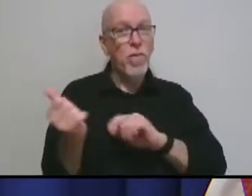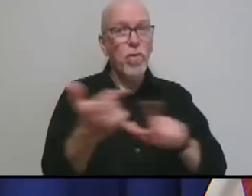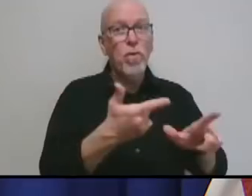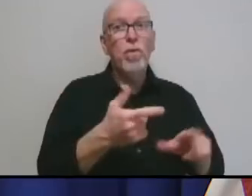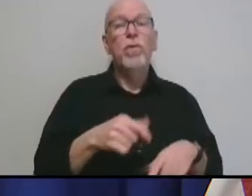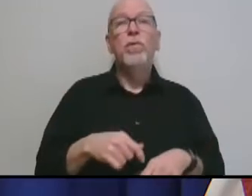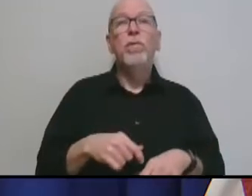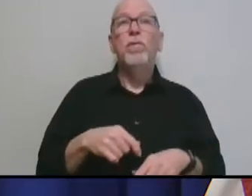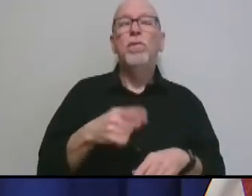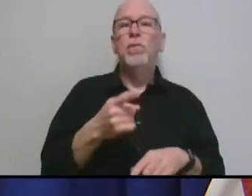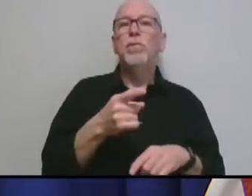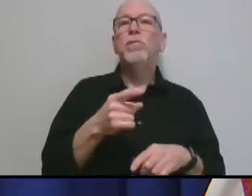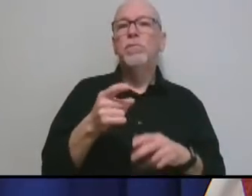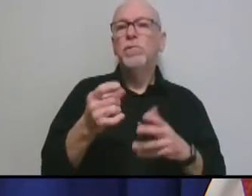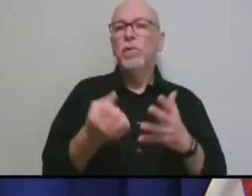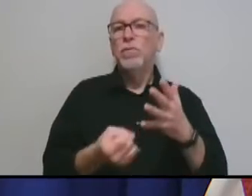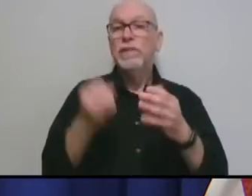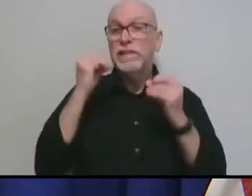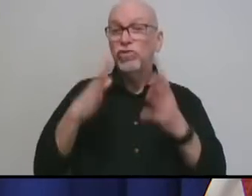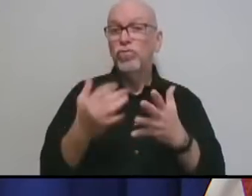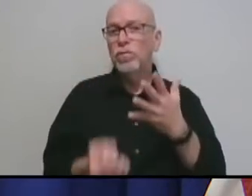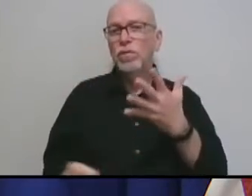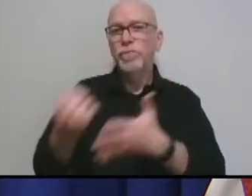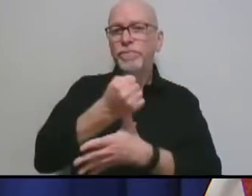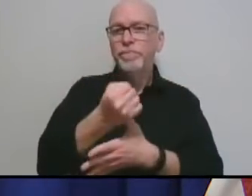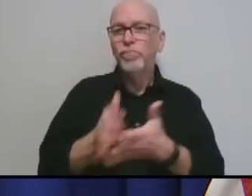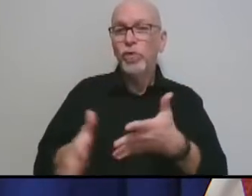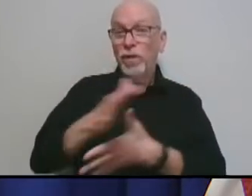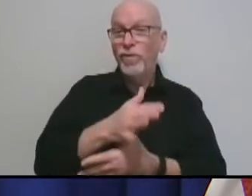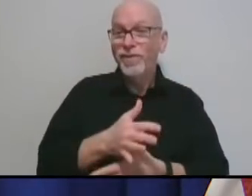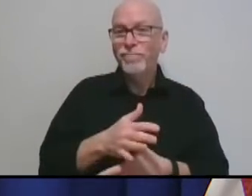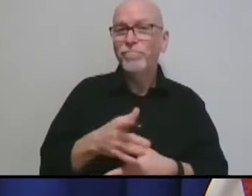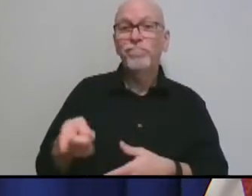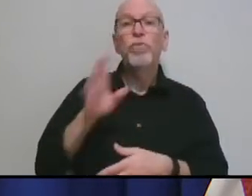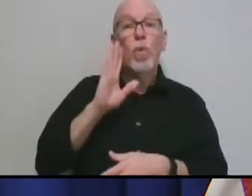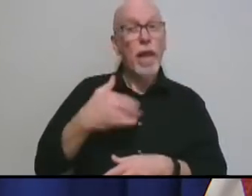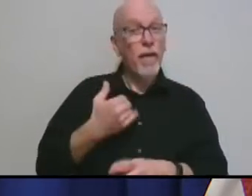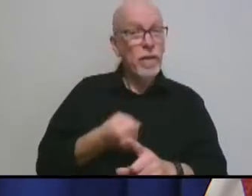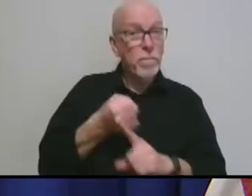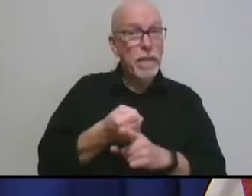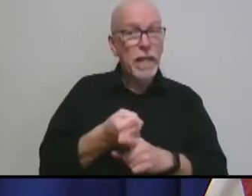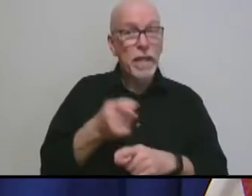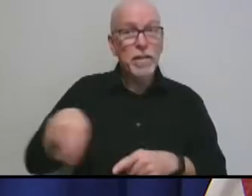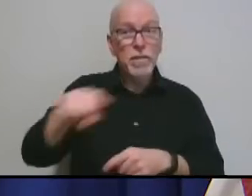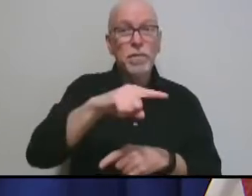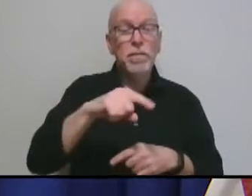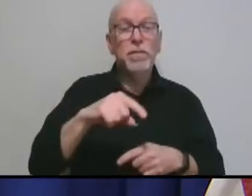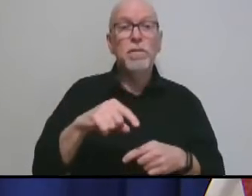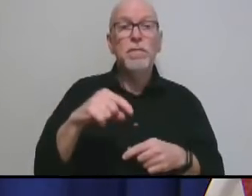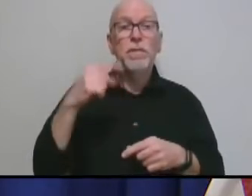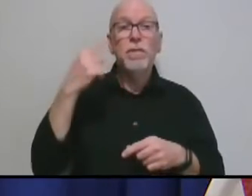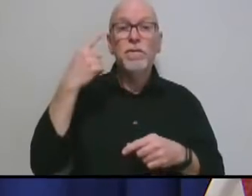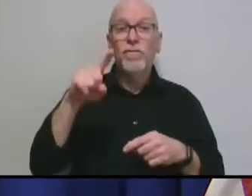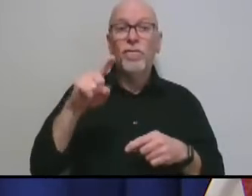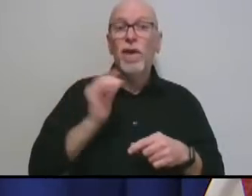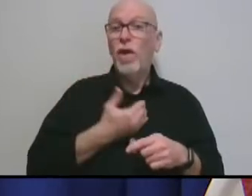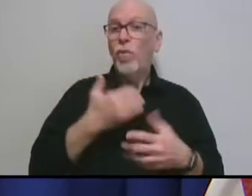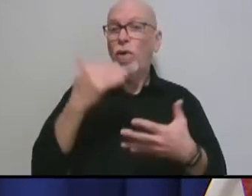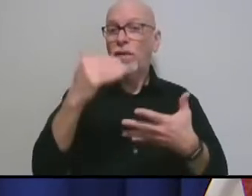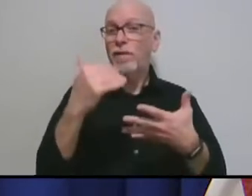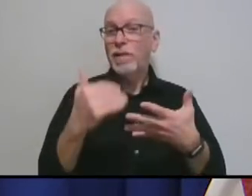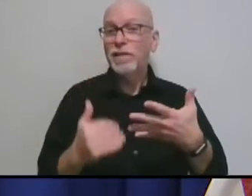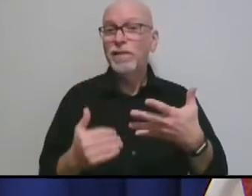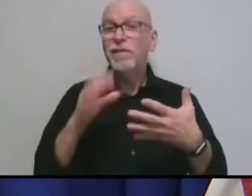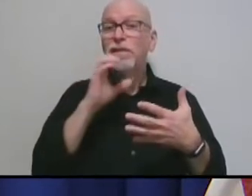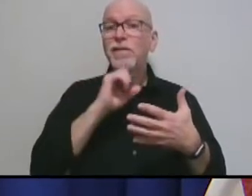to prioritize teachers. So that will have an impact on getting to that list of